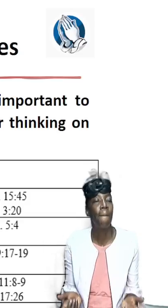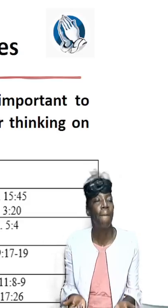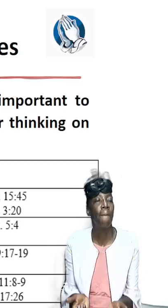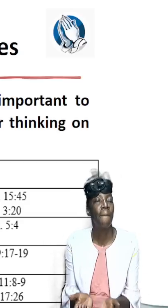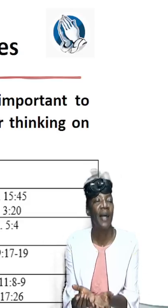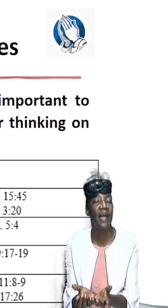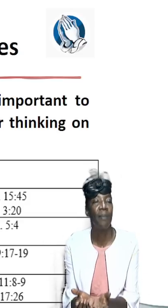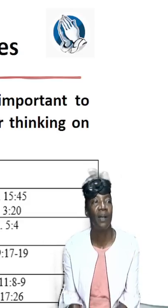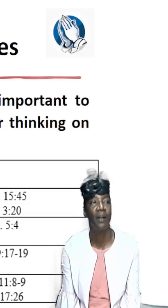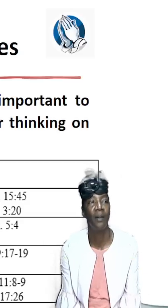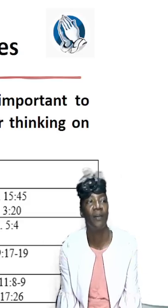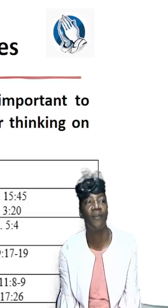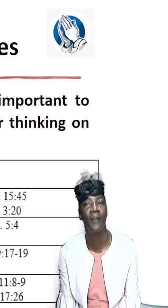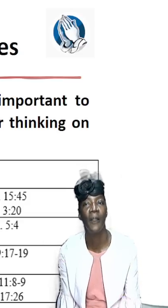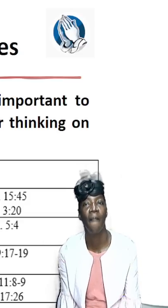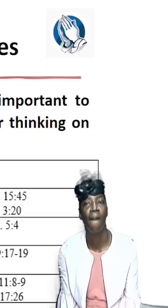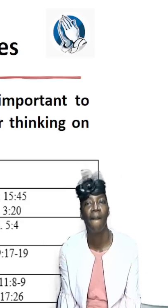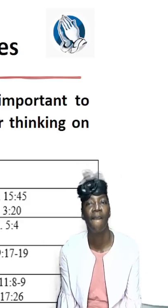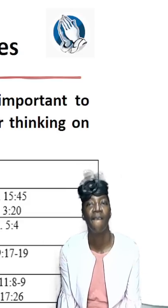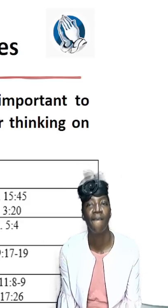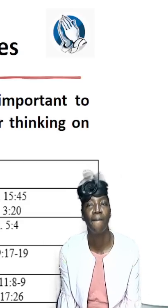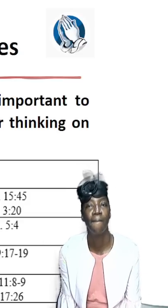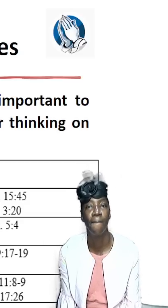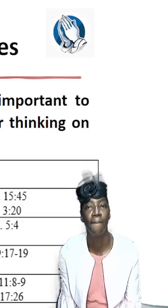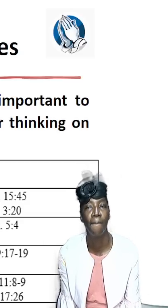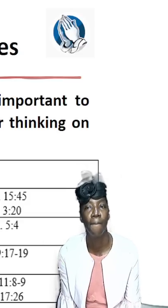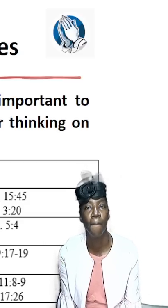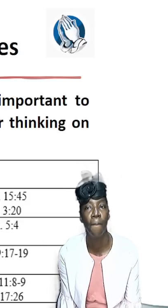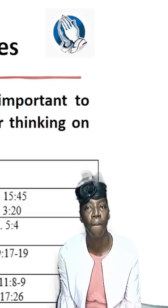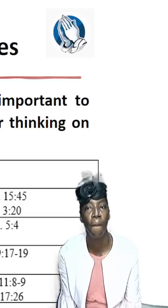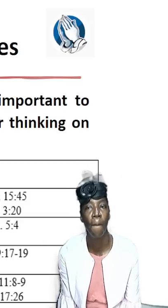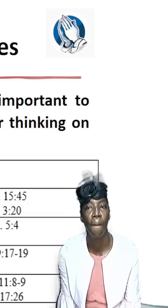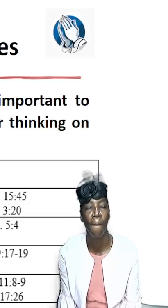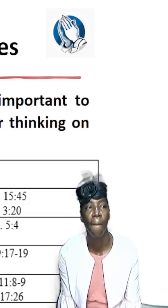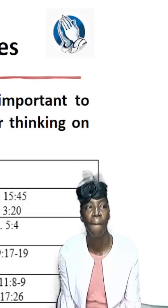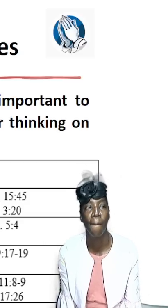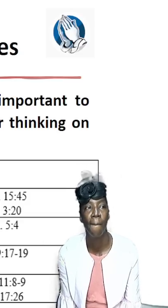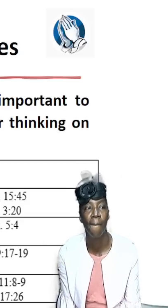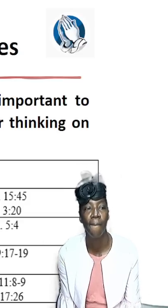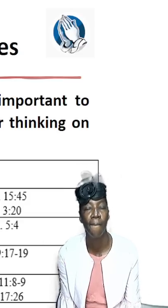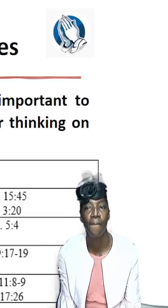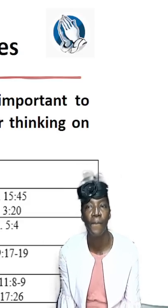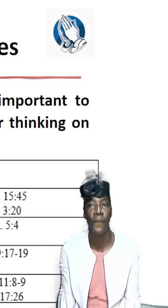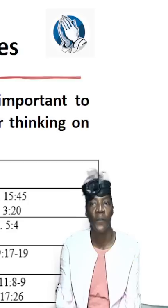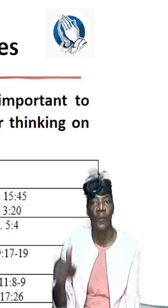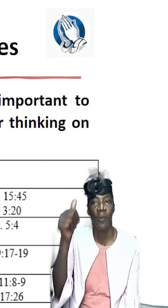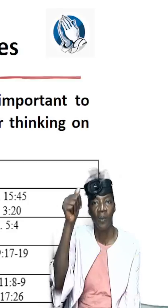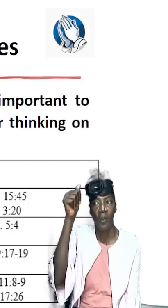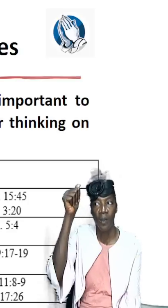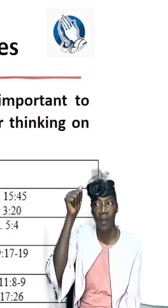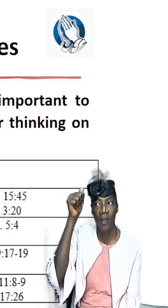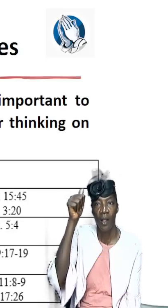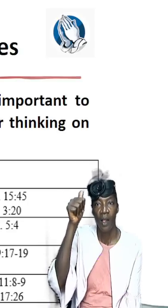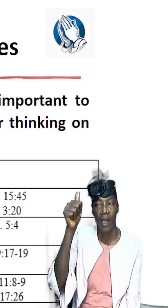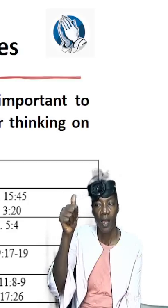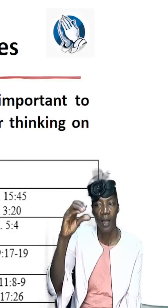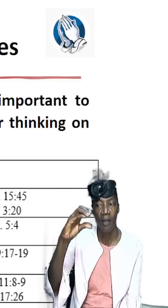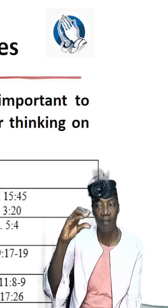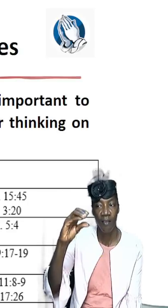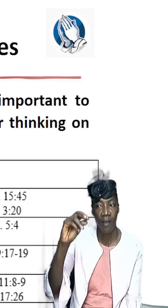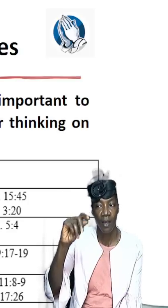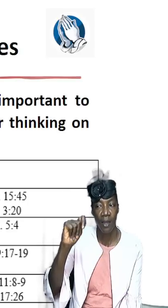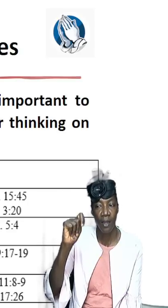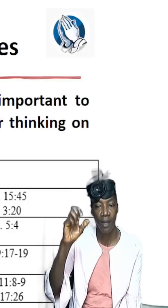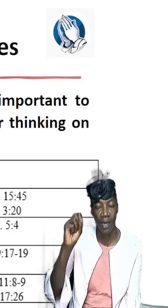the Bible tells us, as we look at the last scripture on the chart, Acts chapter 17 and verse 26,